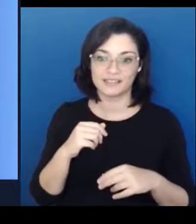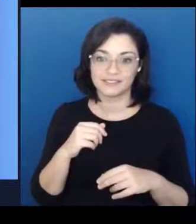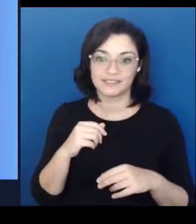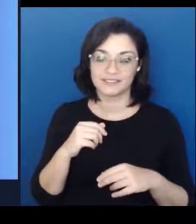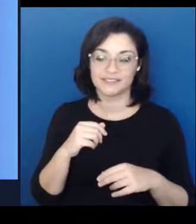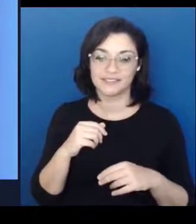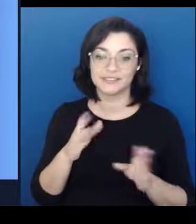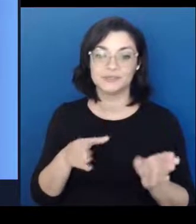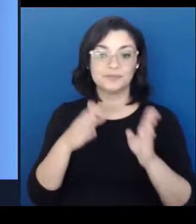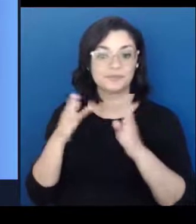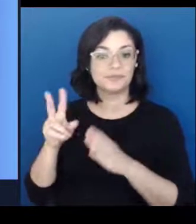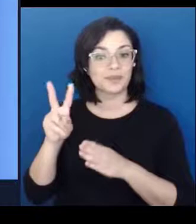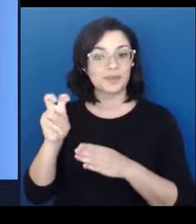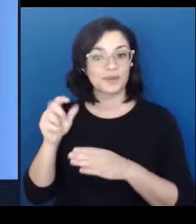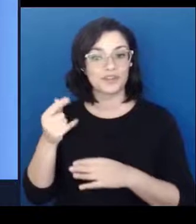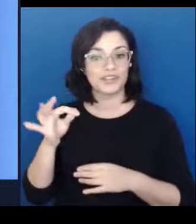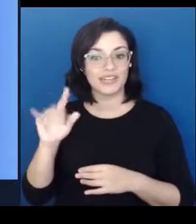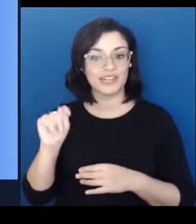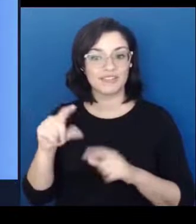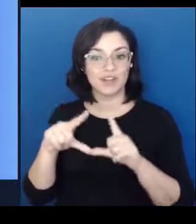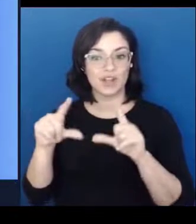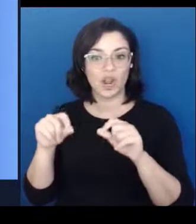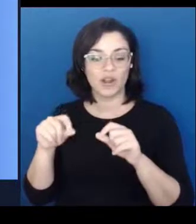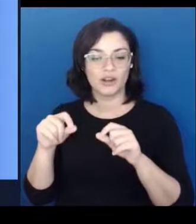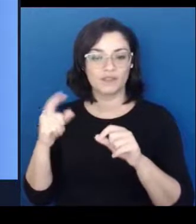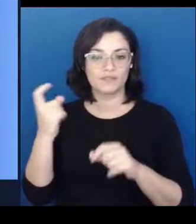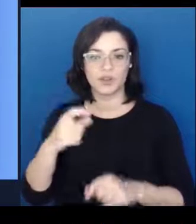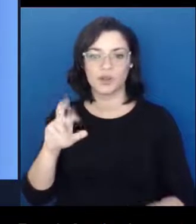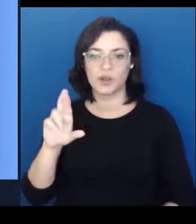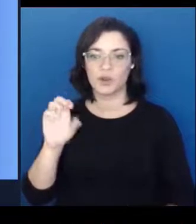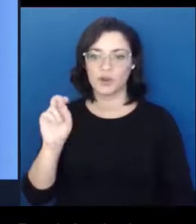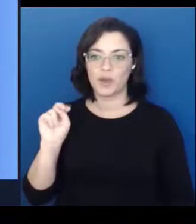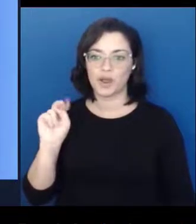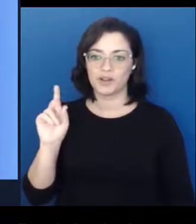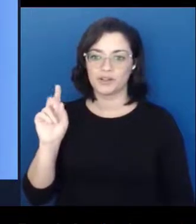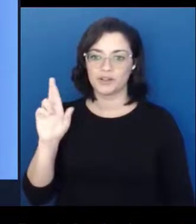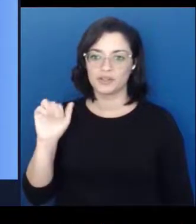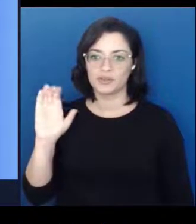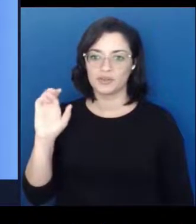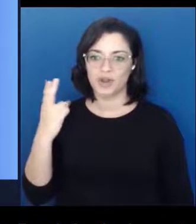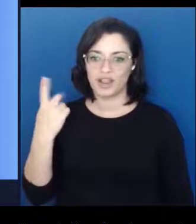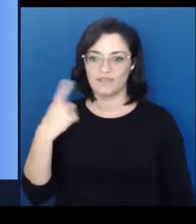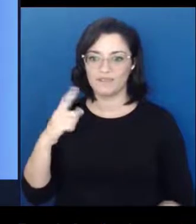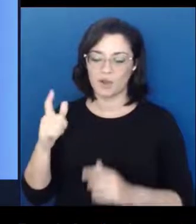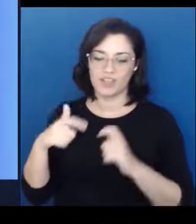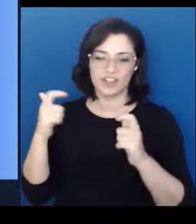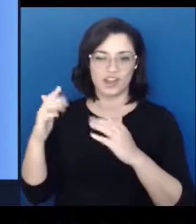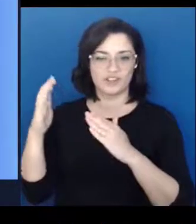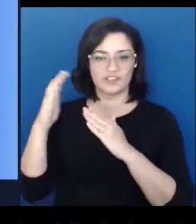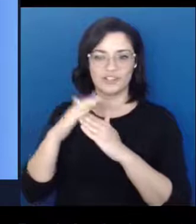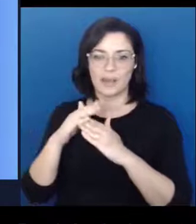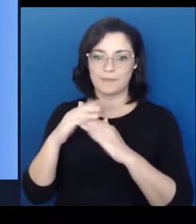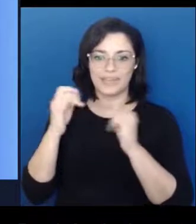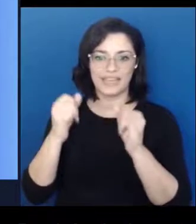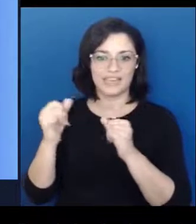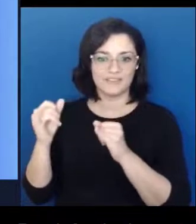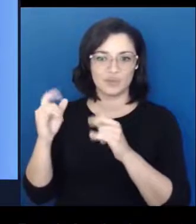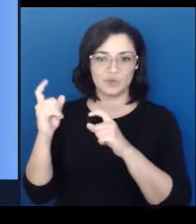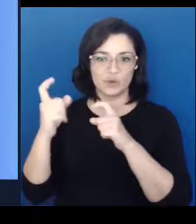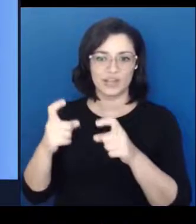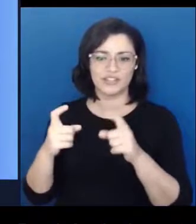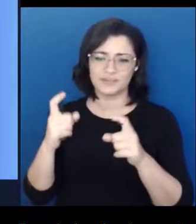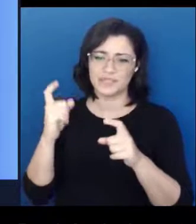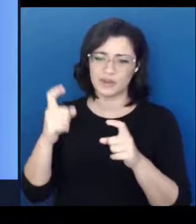largest individual donation. Ron donated $500 to Kimberly Shea's fundraiser.